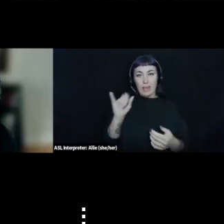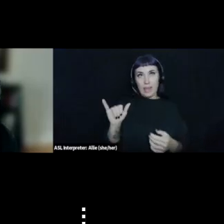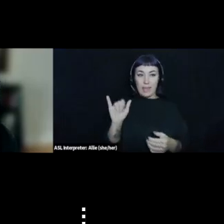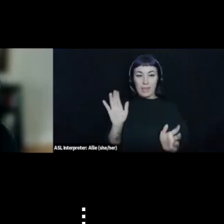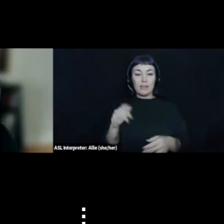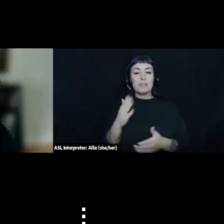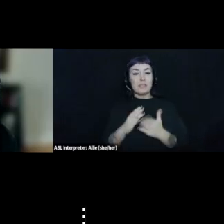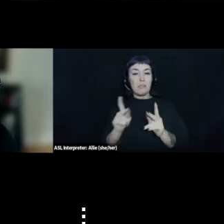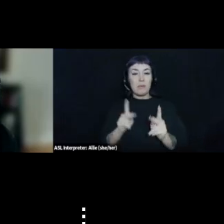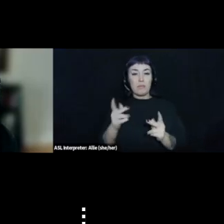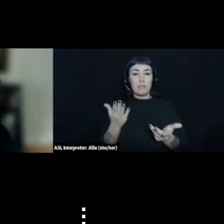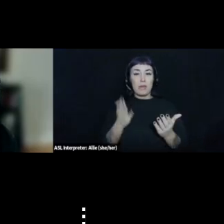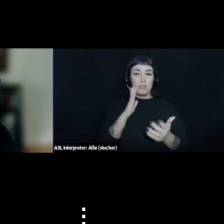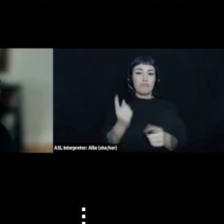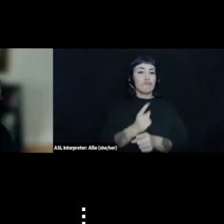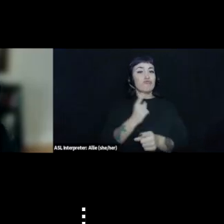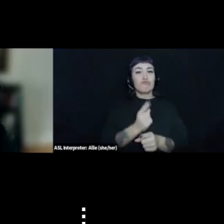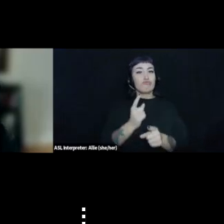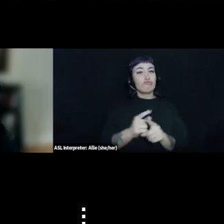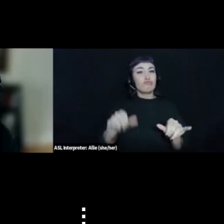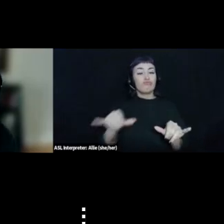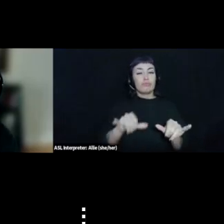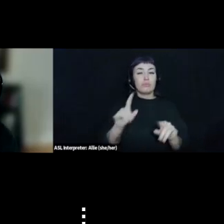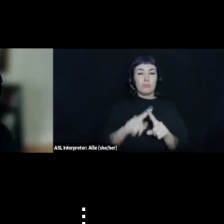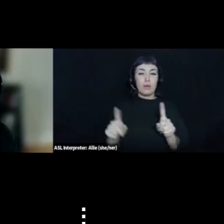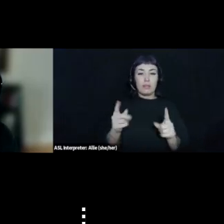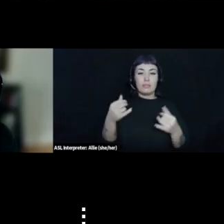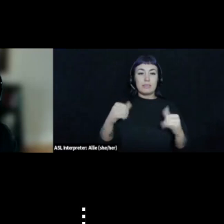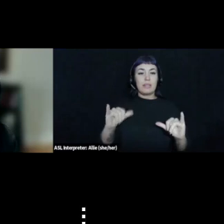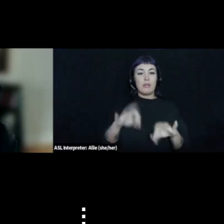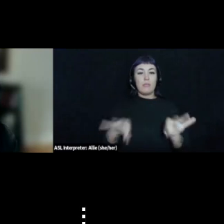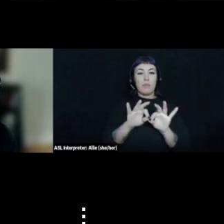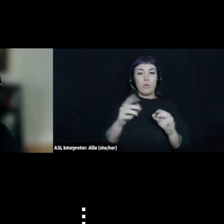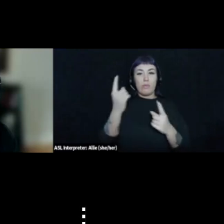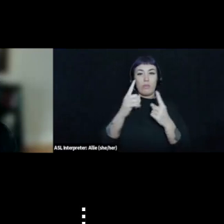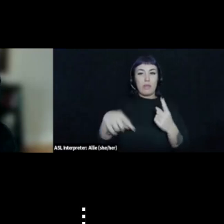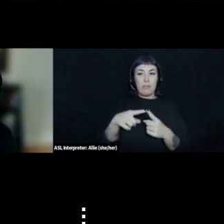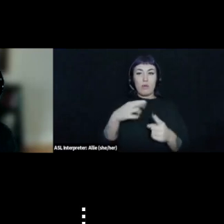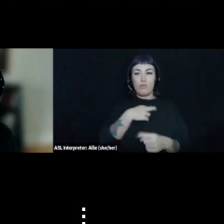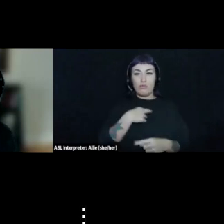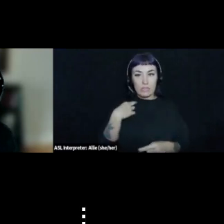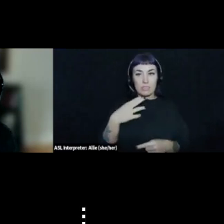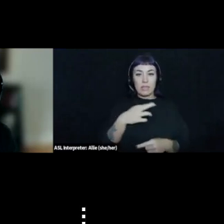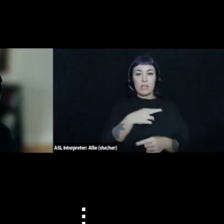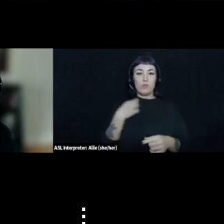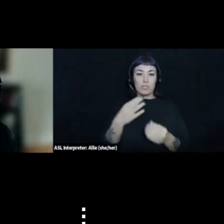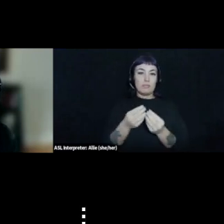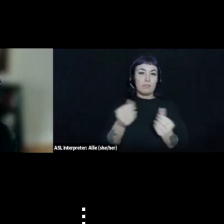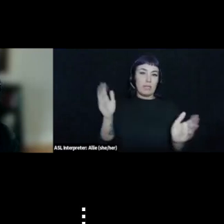some people, this may just be run of the mill. But it's still important to think about risk and risk